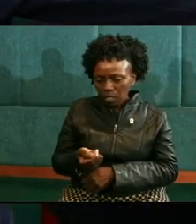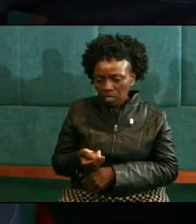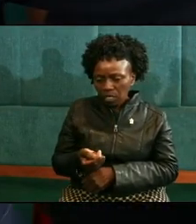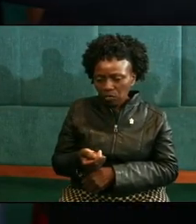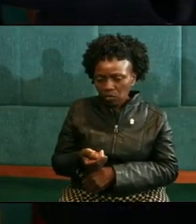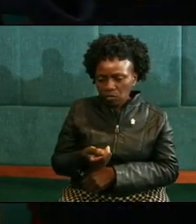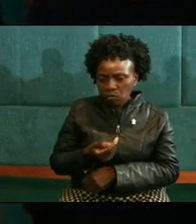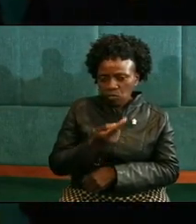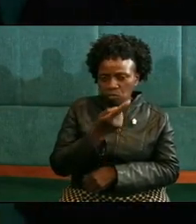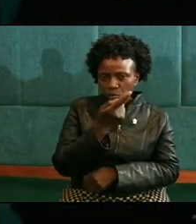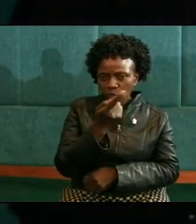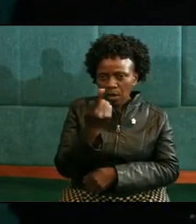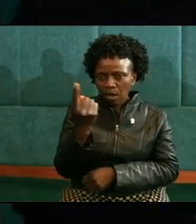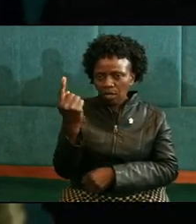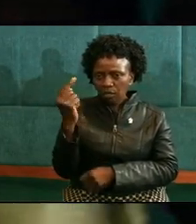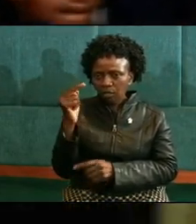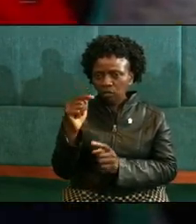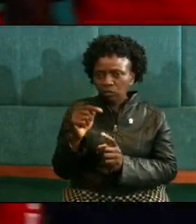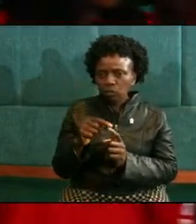God bless you, my